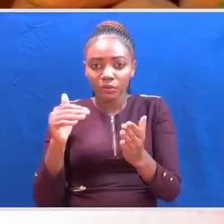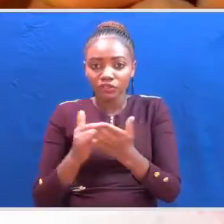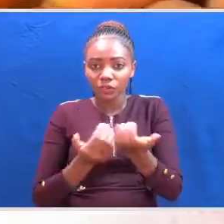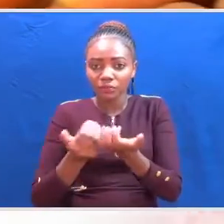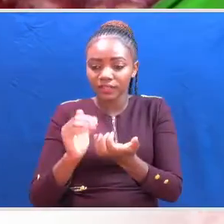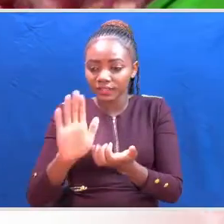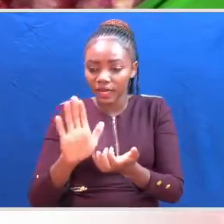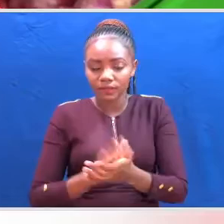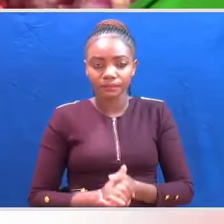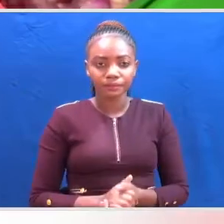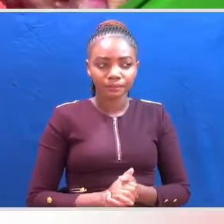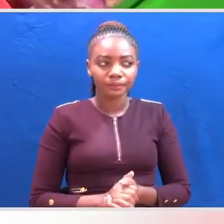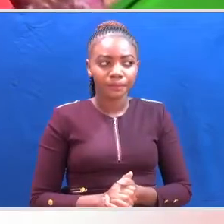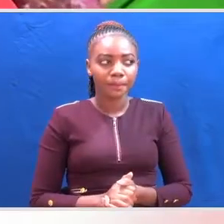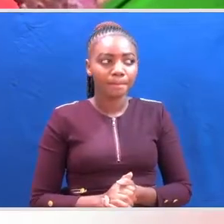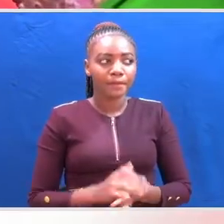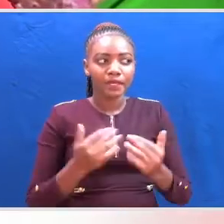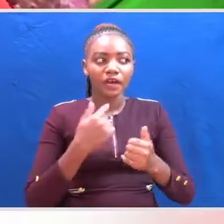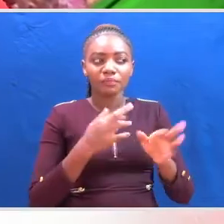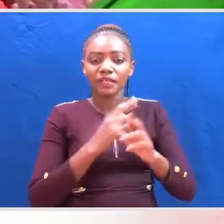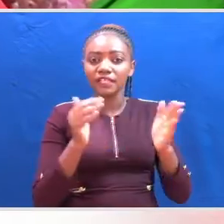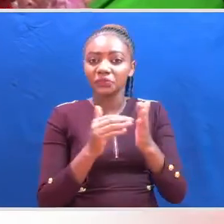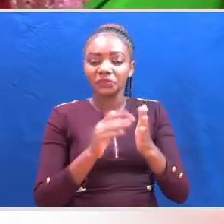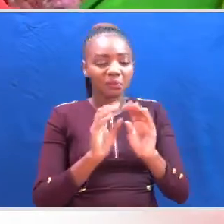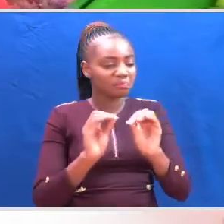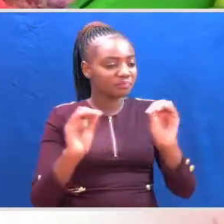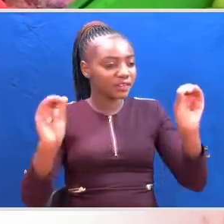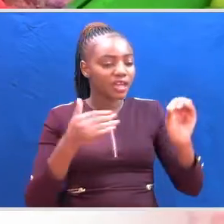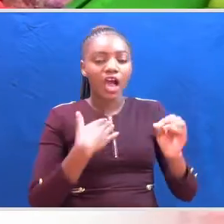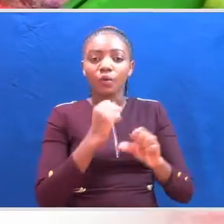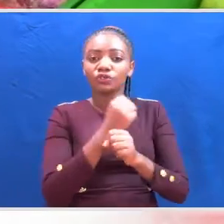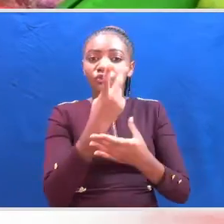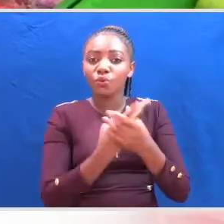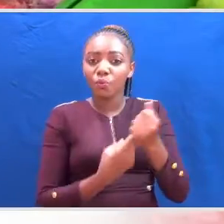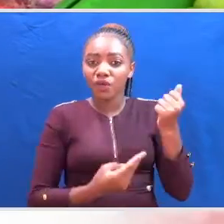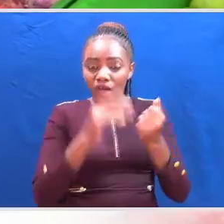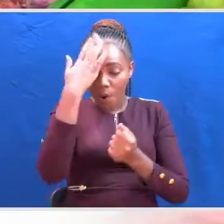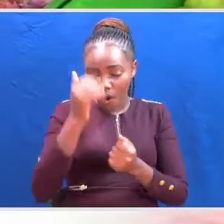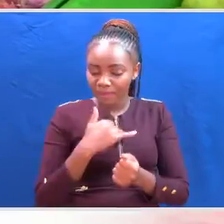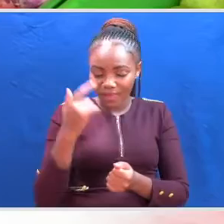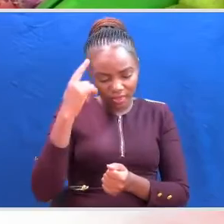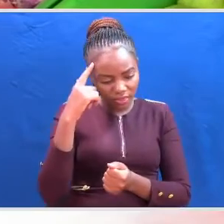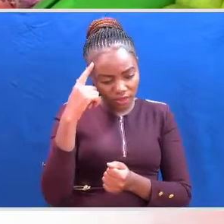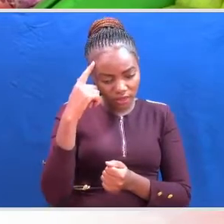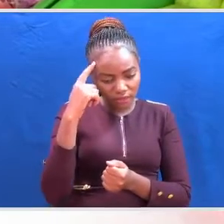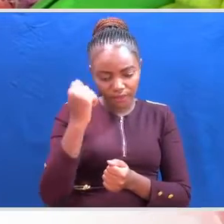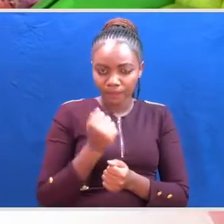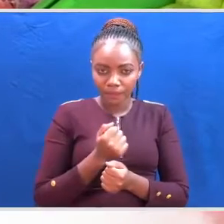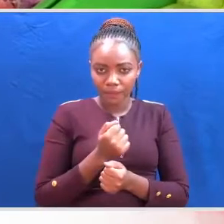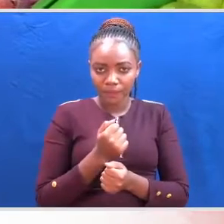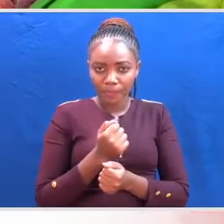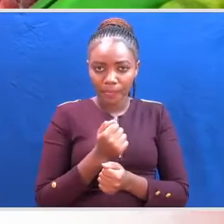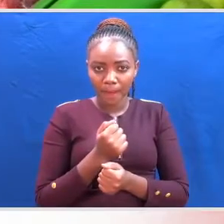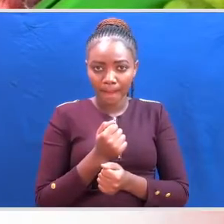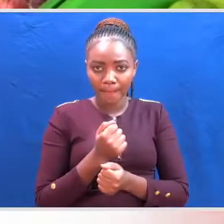found income earner. I'm not stopping anything. I'm doing both. I'm doing both now because I think COVID taught us